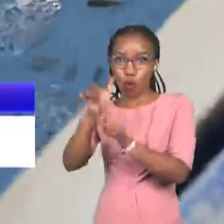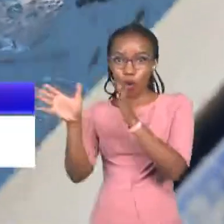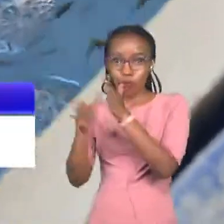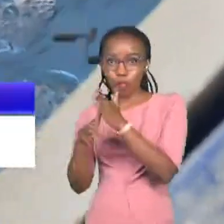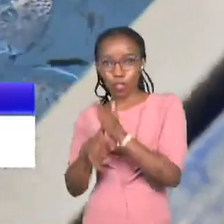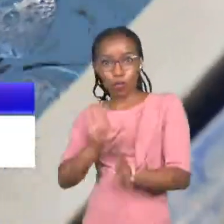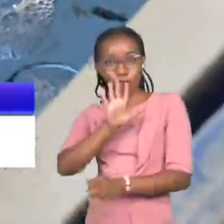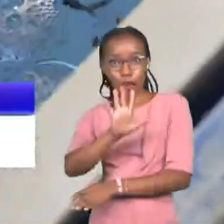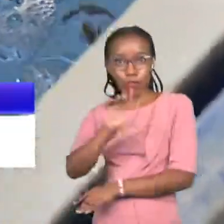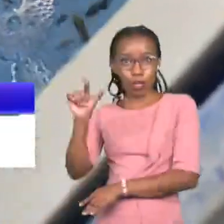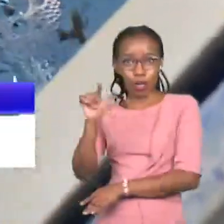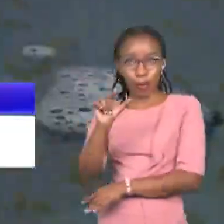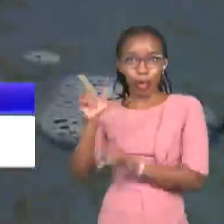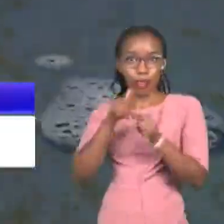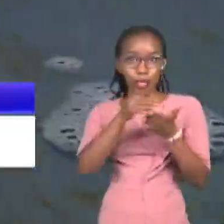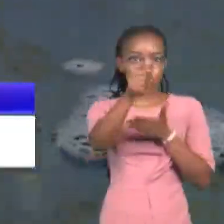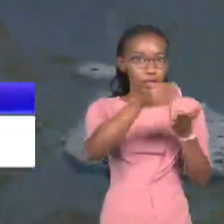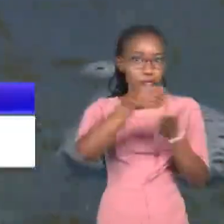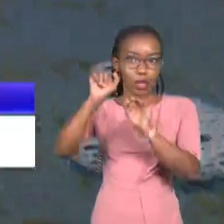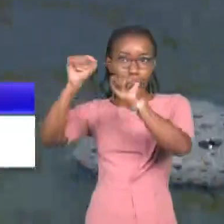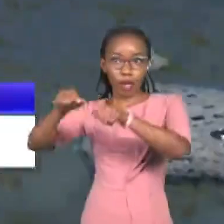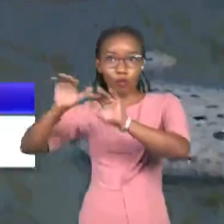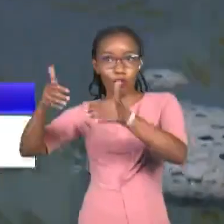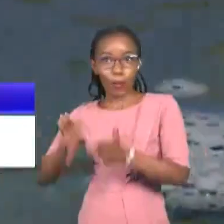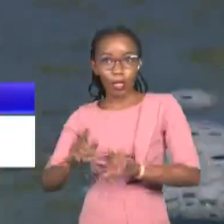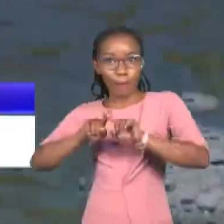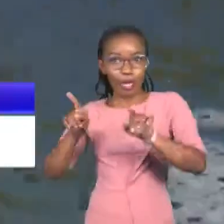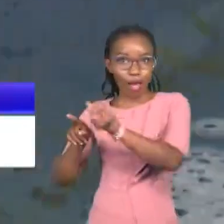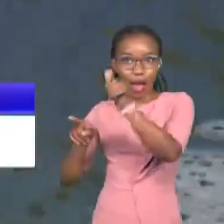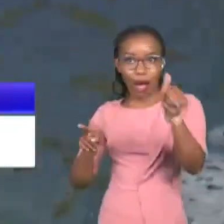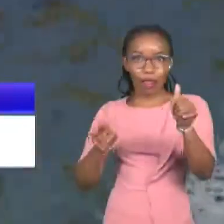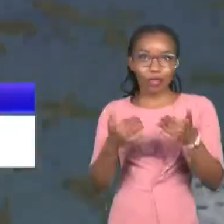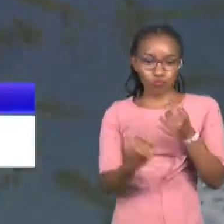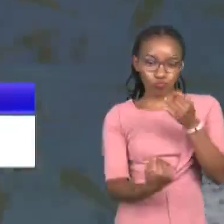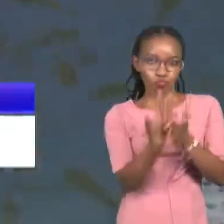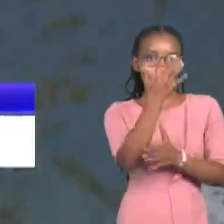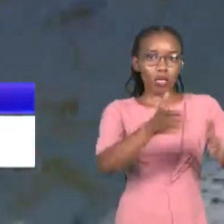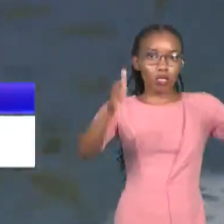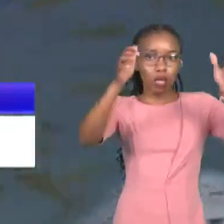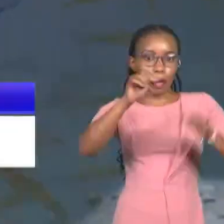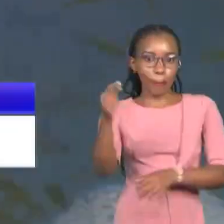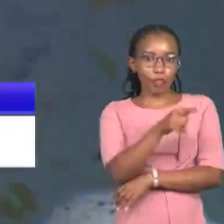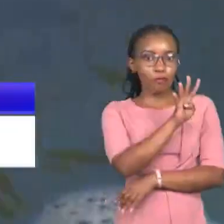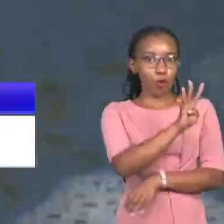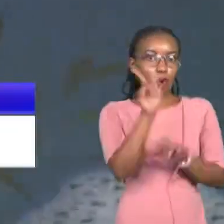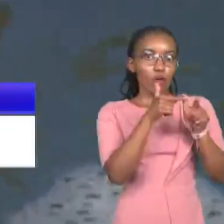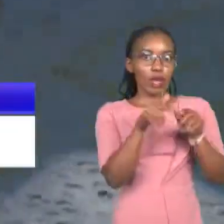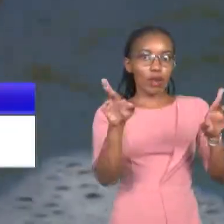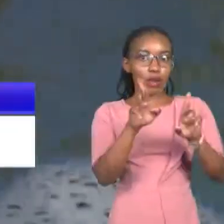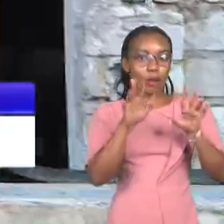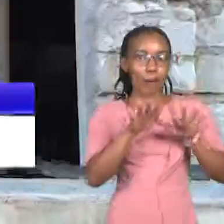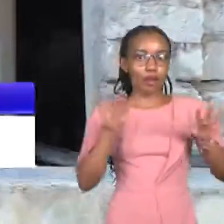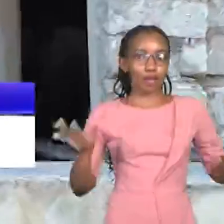5 grams, they're ready for sale to farmers. However, the rest are taken to the growing tanks for 4 months before they're ready for the